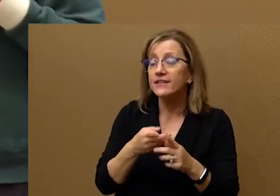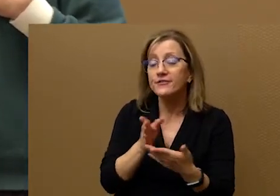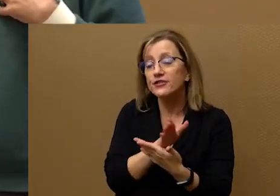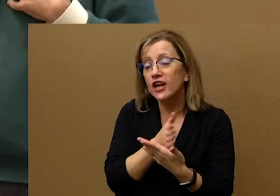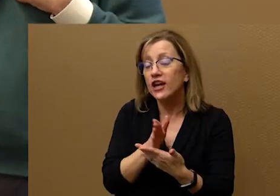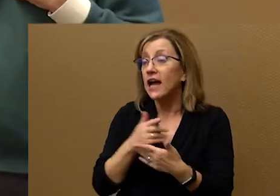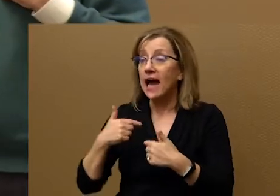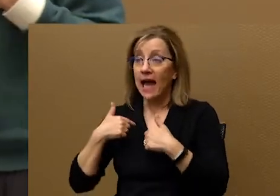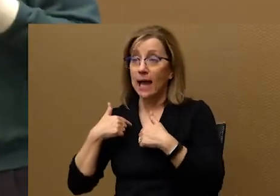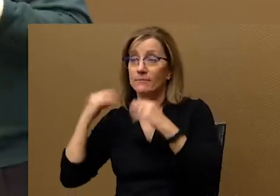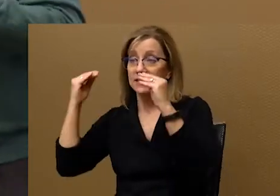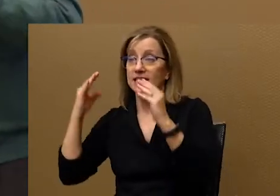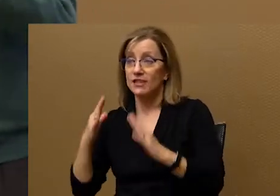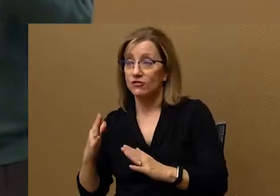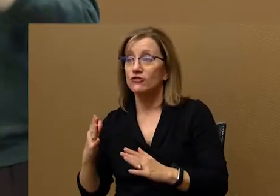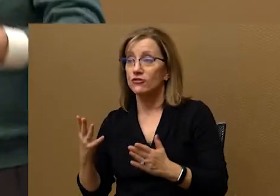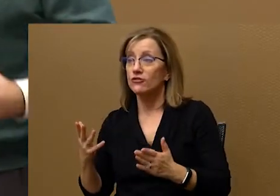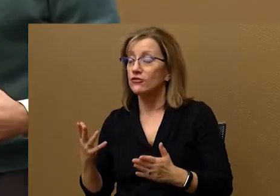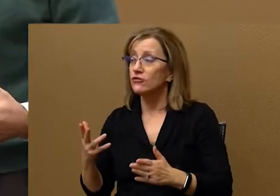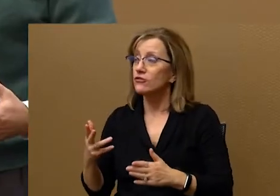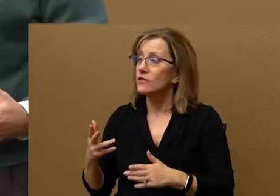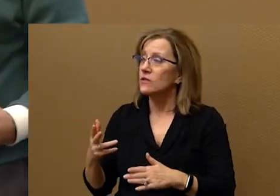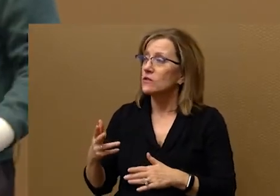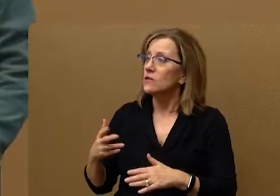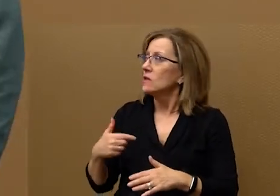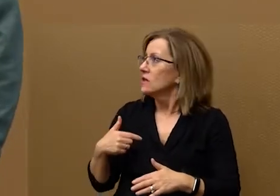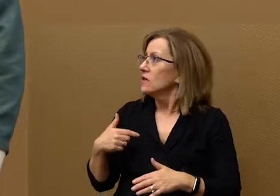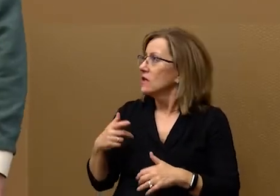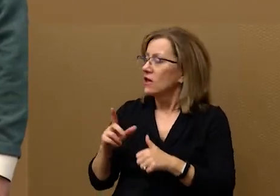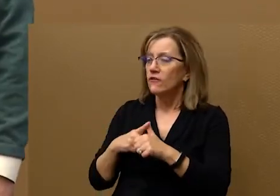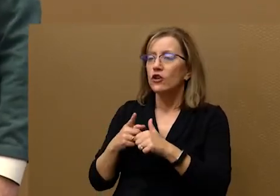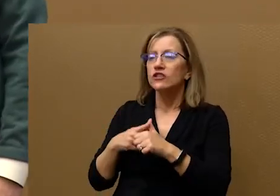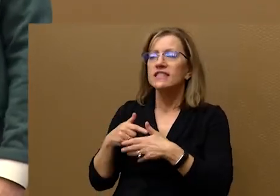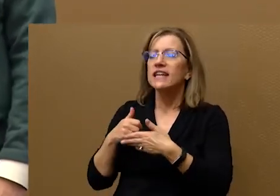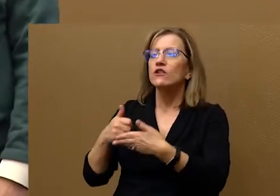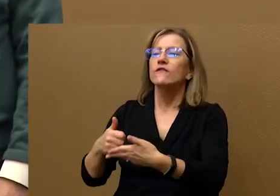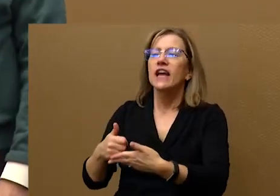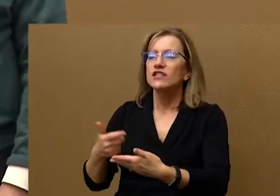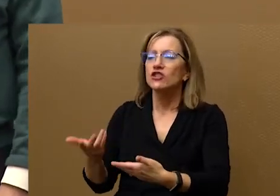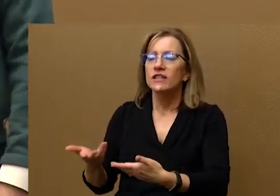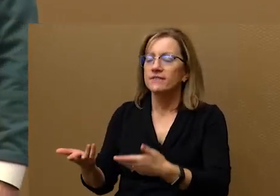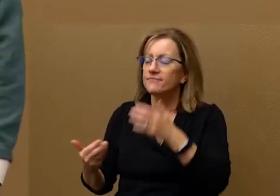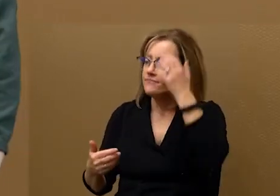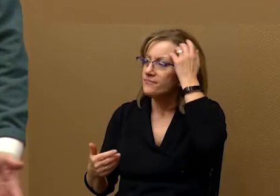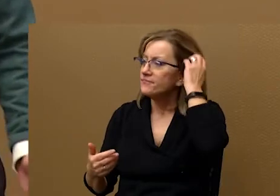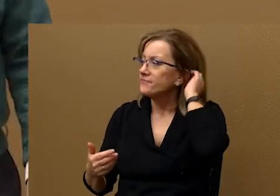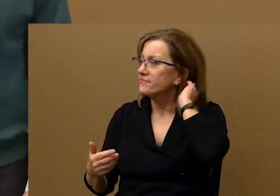teacher. Okay, so I'm going to give you the intervention. First intervention is,